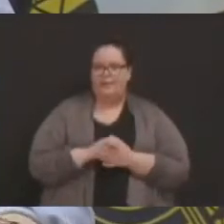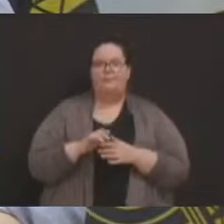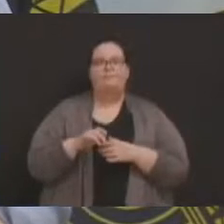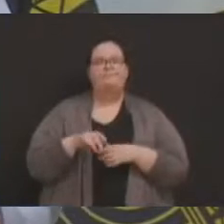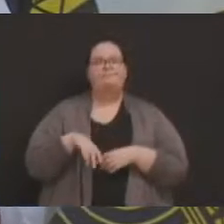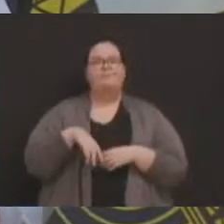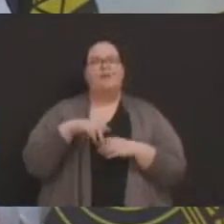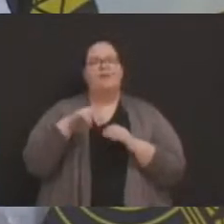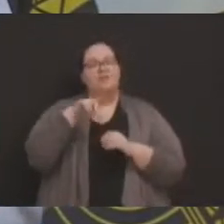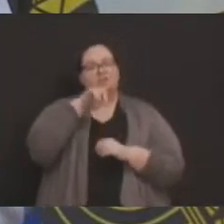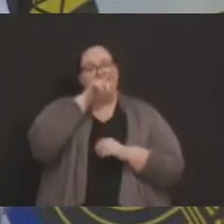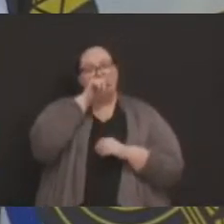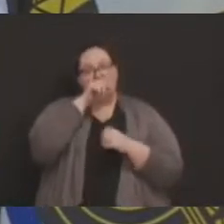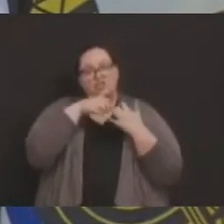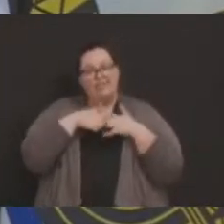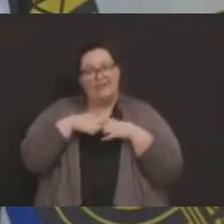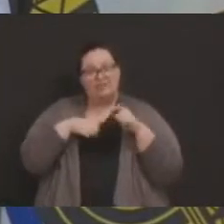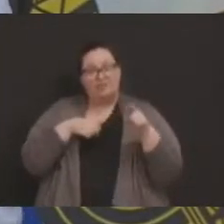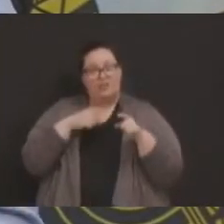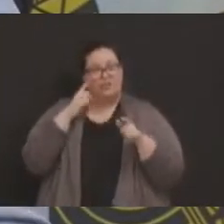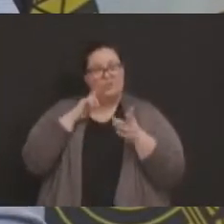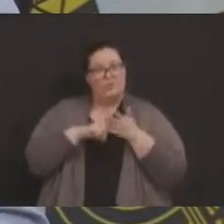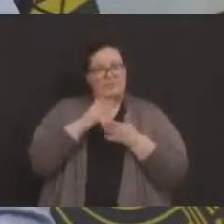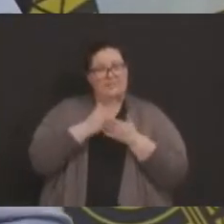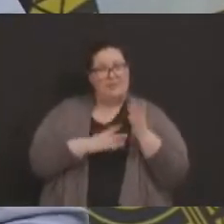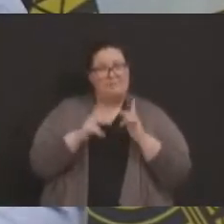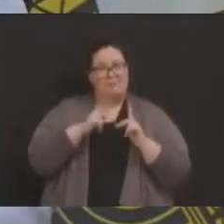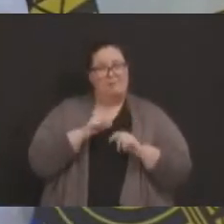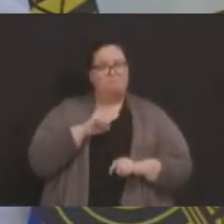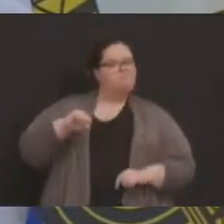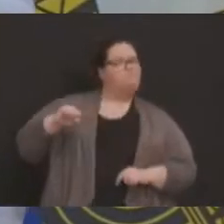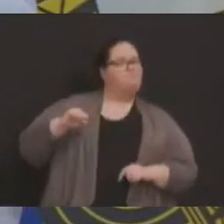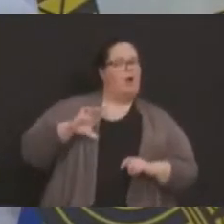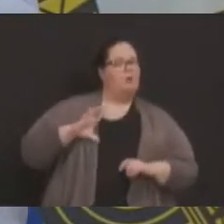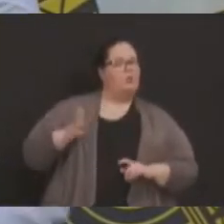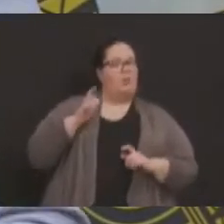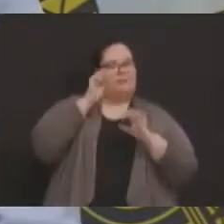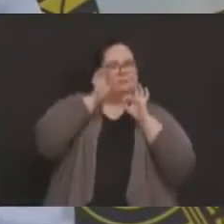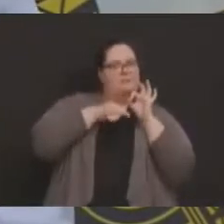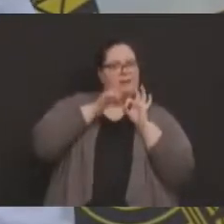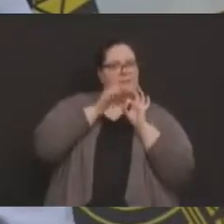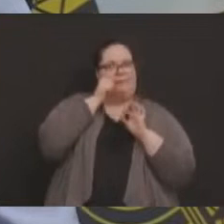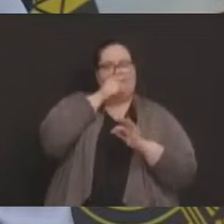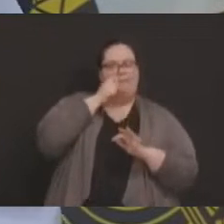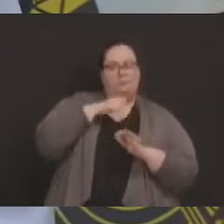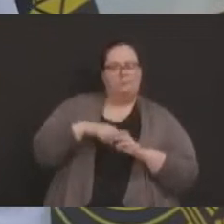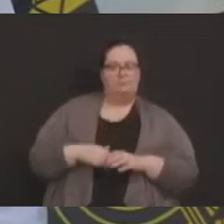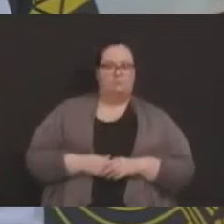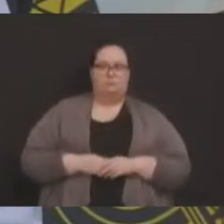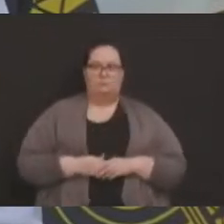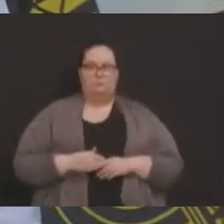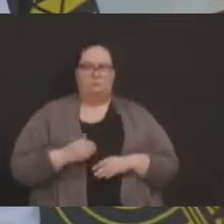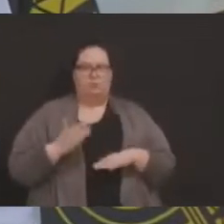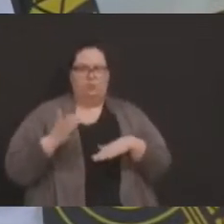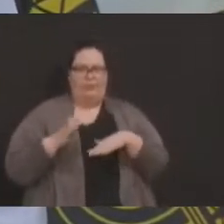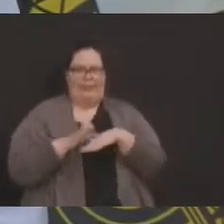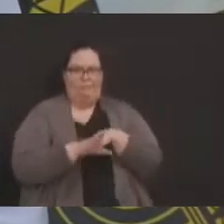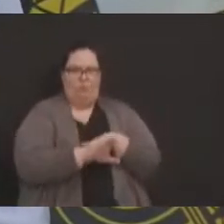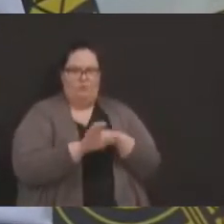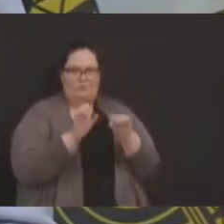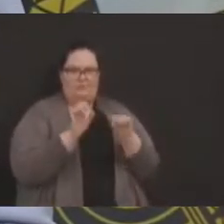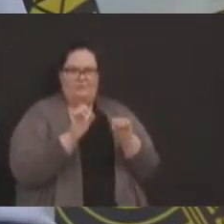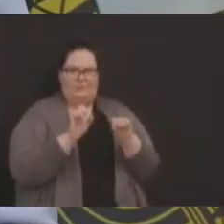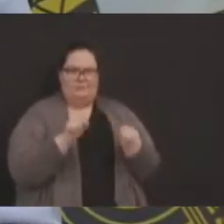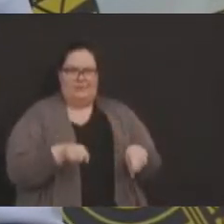that public health would be able to do. However, if somebody doesn't choose to get tested, then they probably would be asked to self-isolate for 14 days, is my